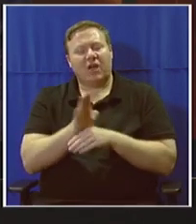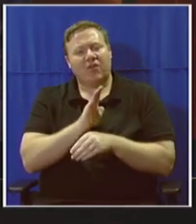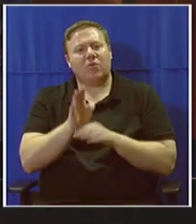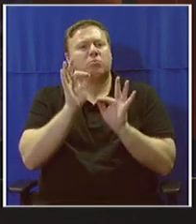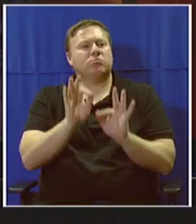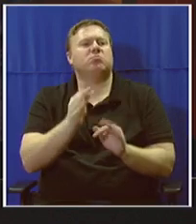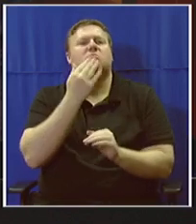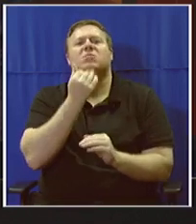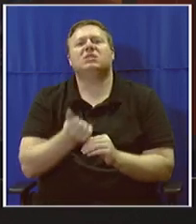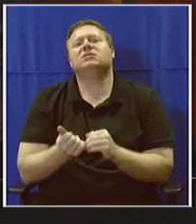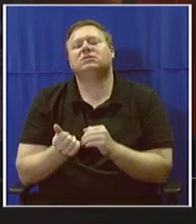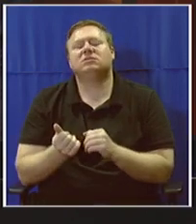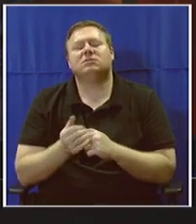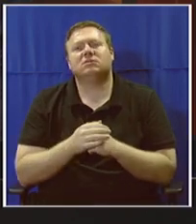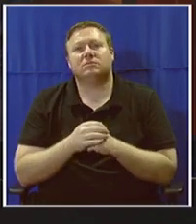Please.